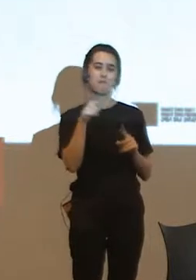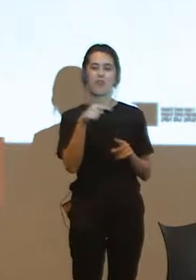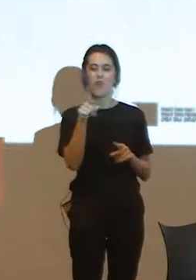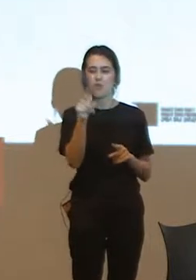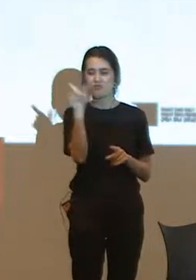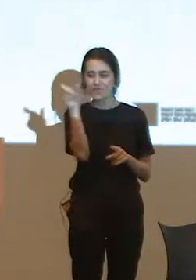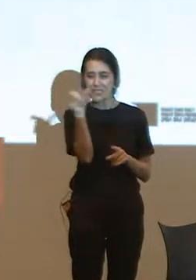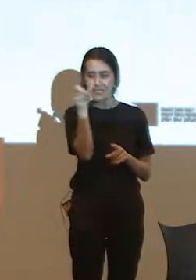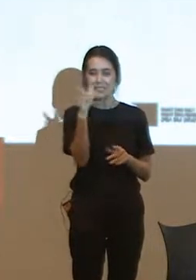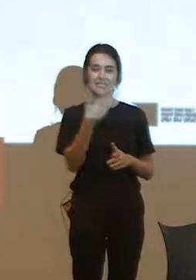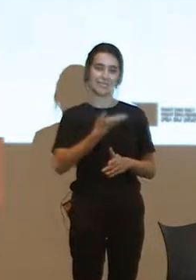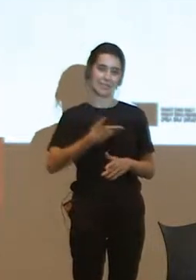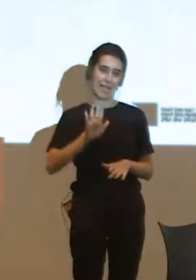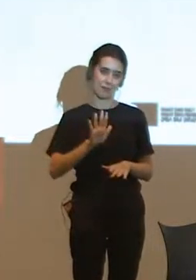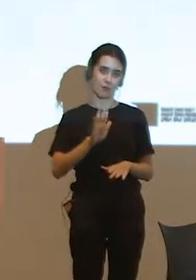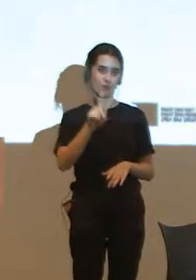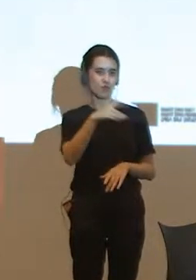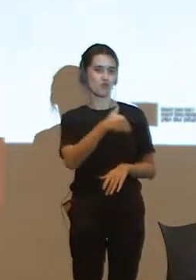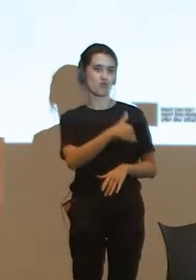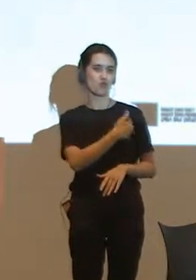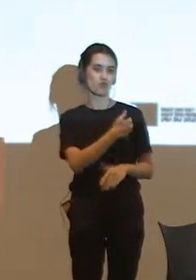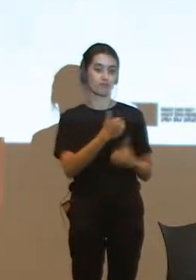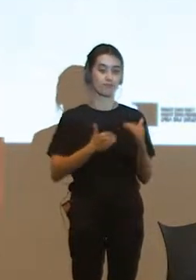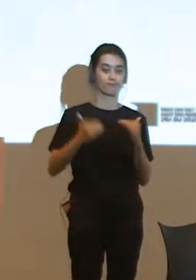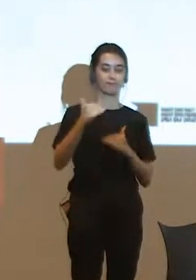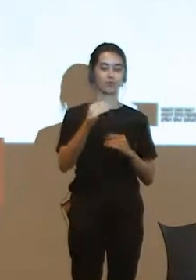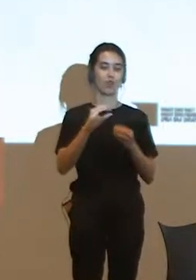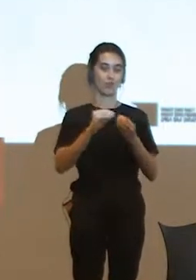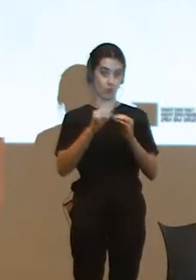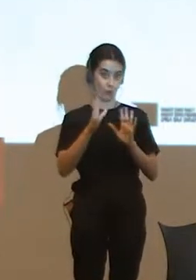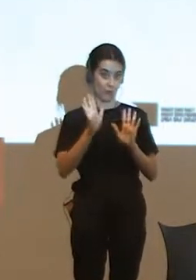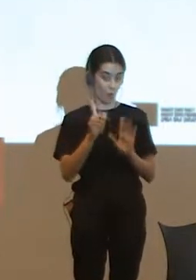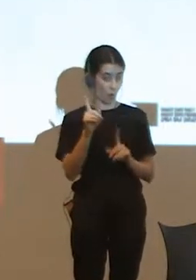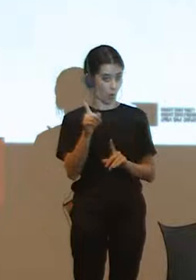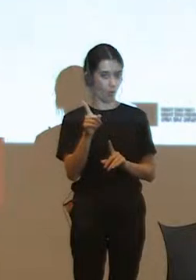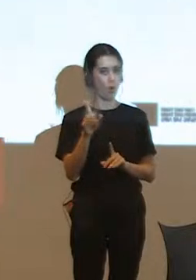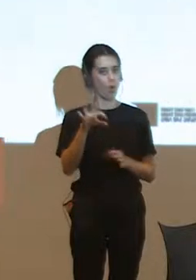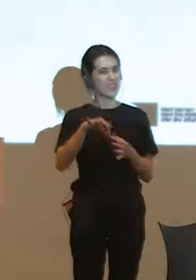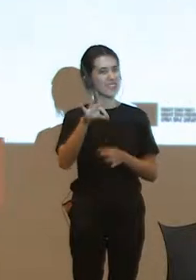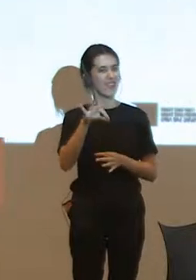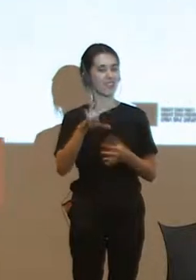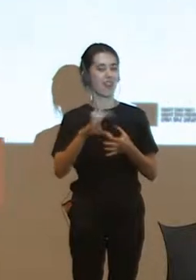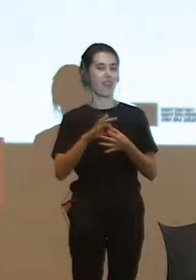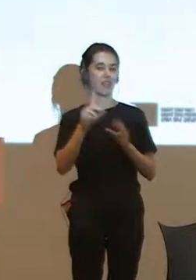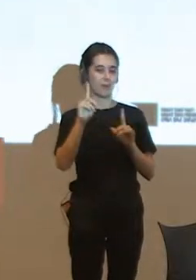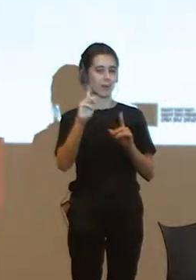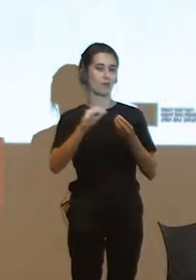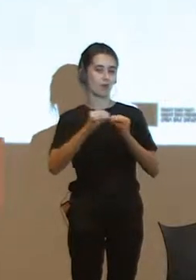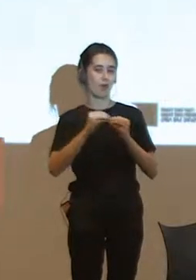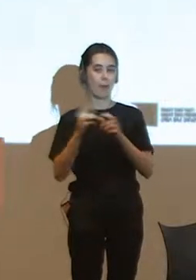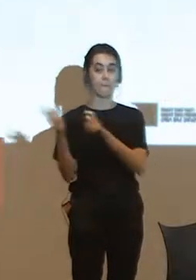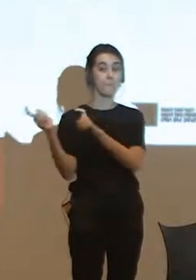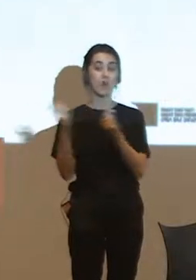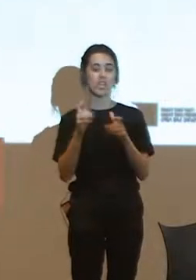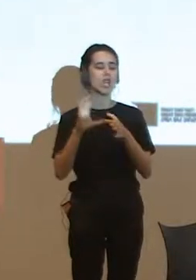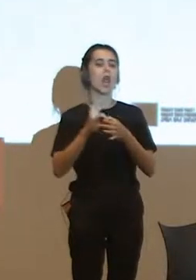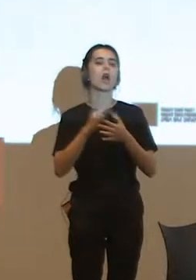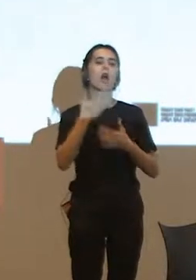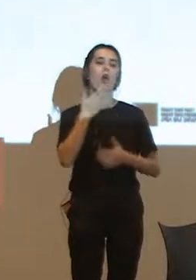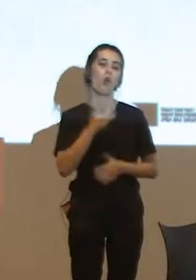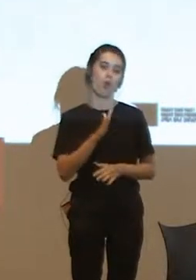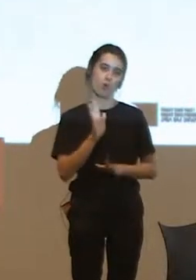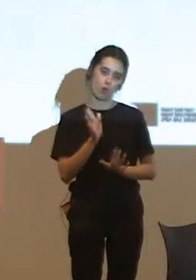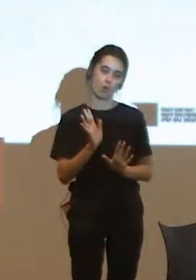crisis was not that they're refugees the crisis was how europe and the european union dealt with those